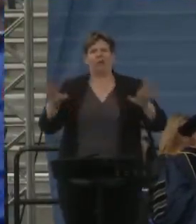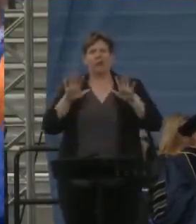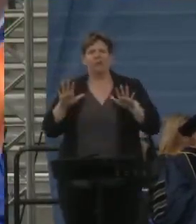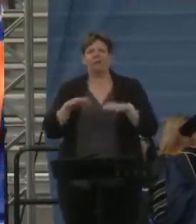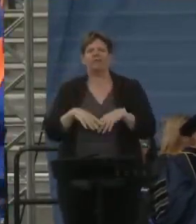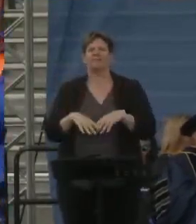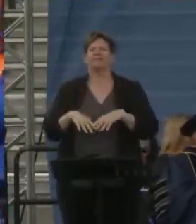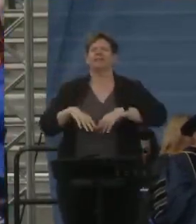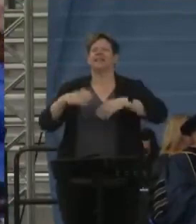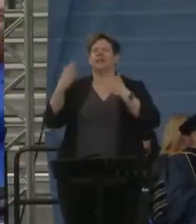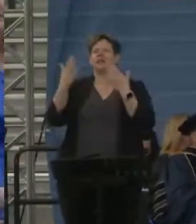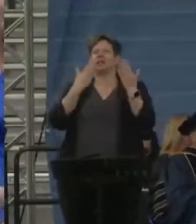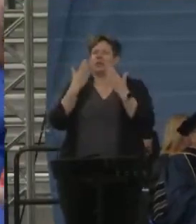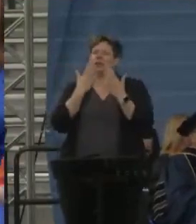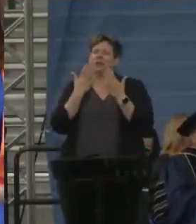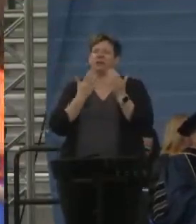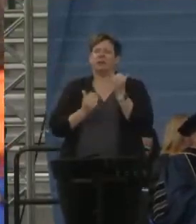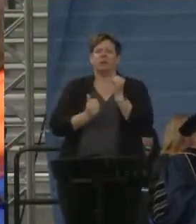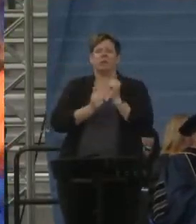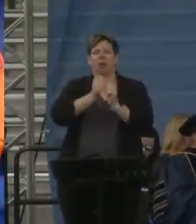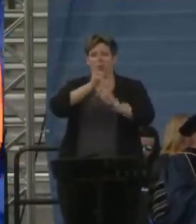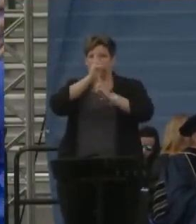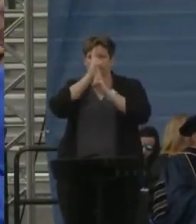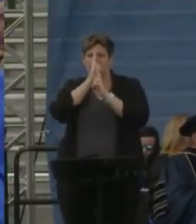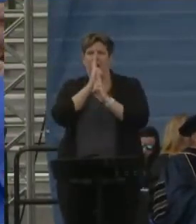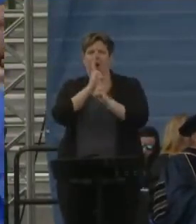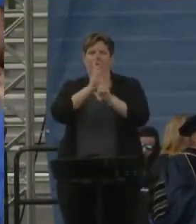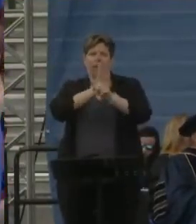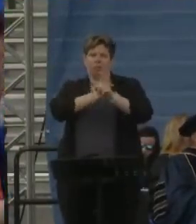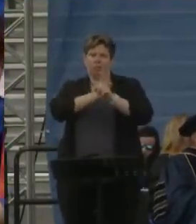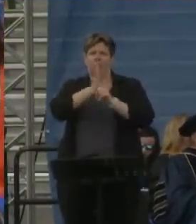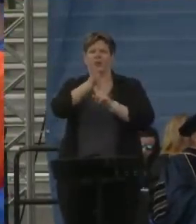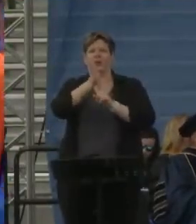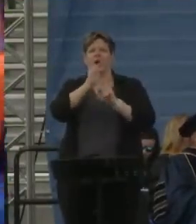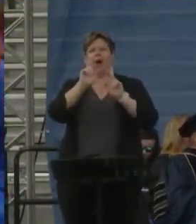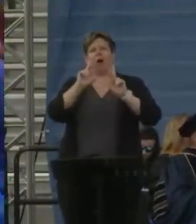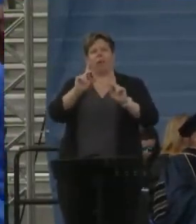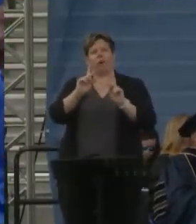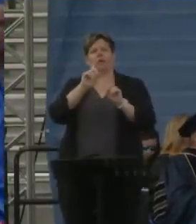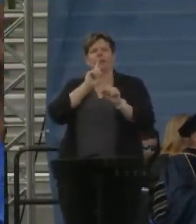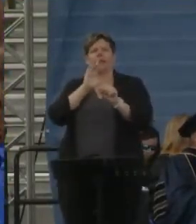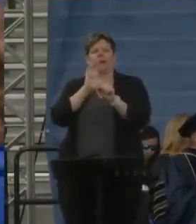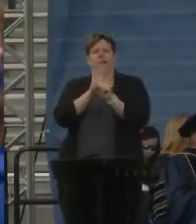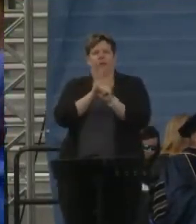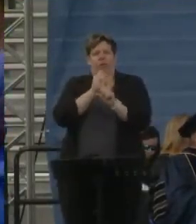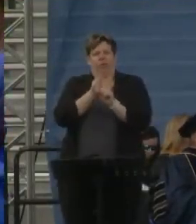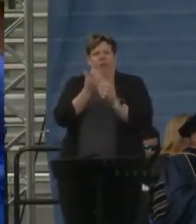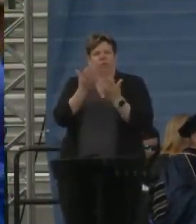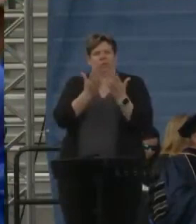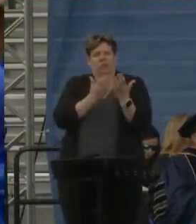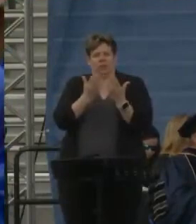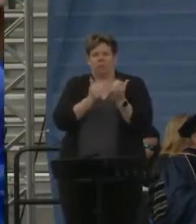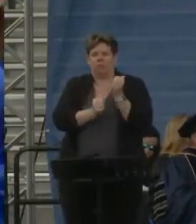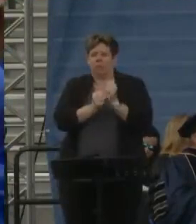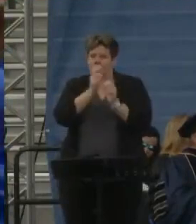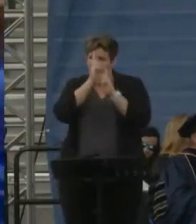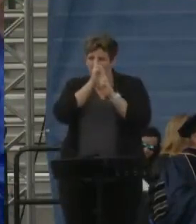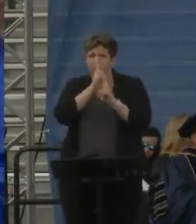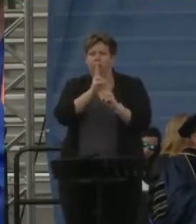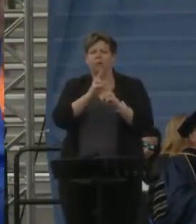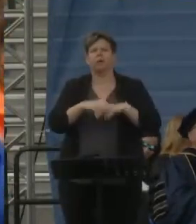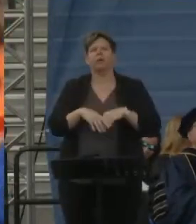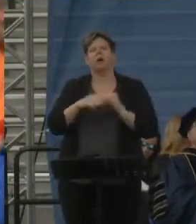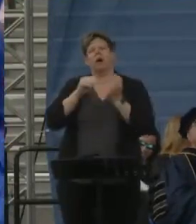Service, above all, is the highest, most noble of tracks to which a person can devote themselves. We so often hear the